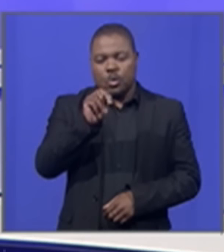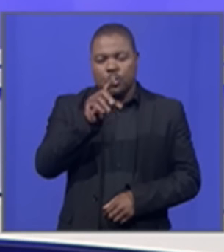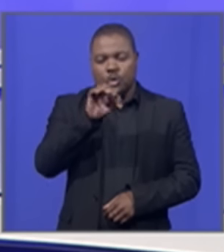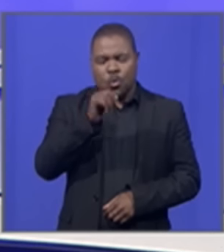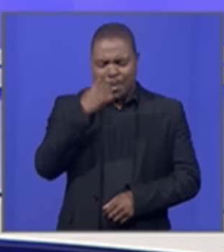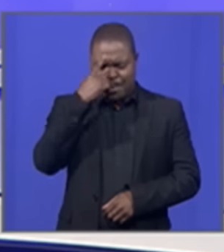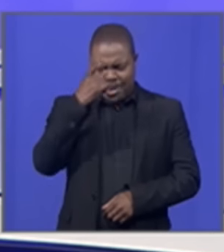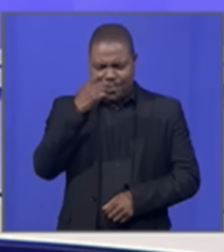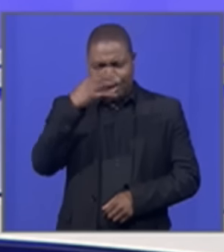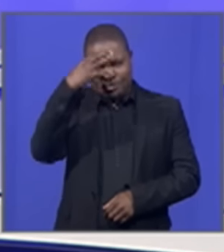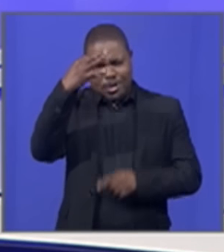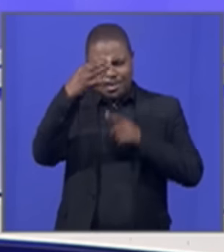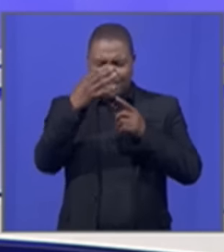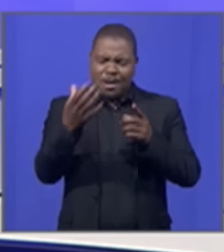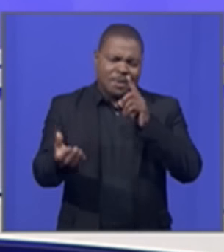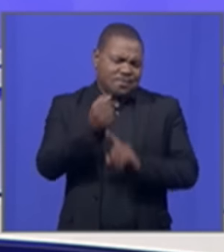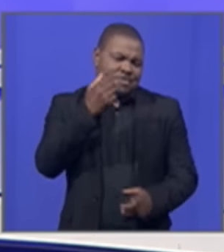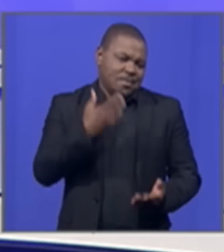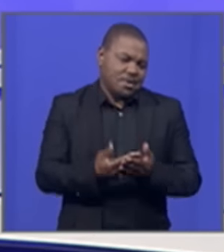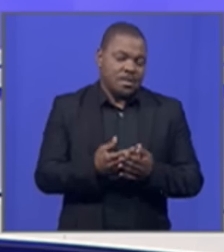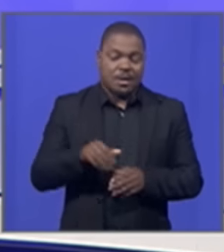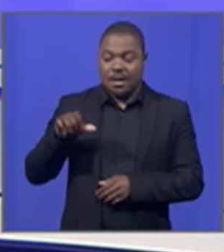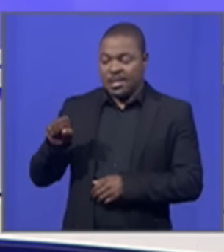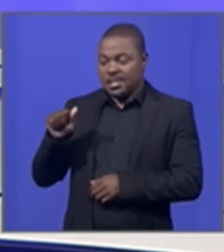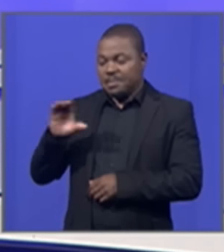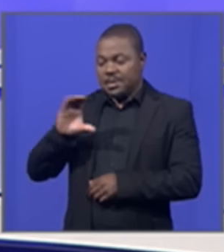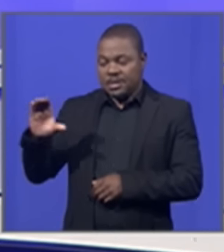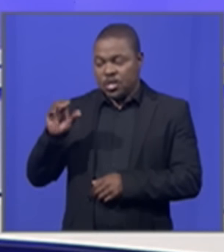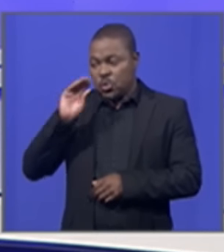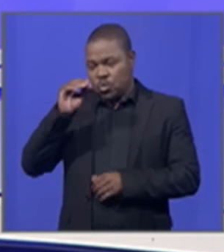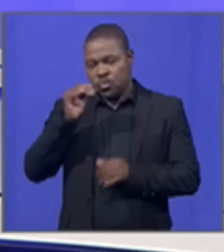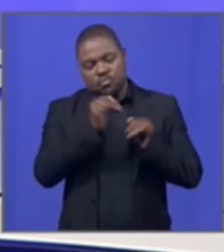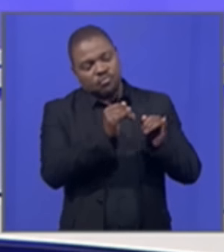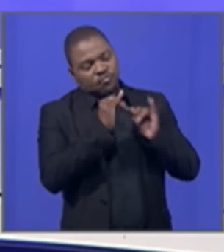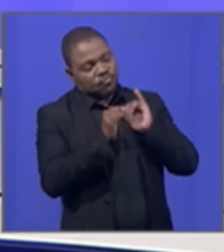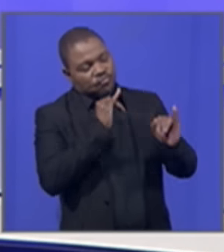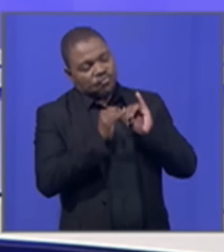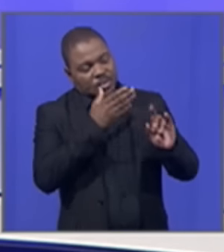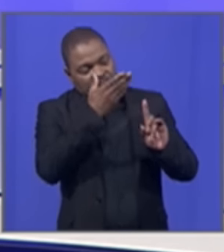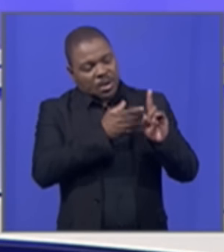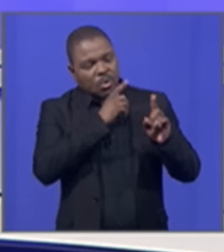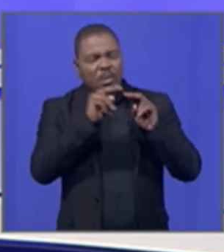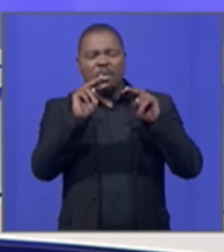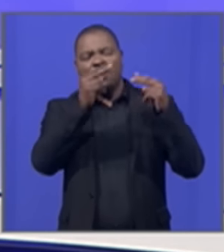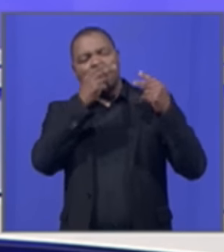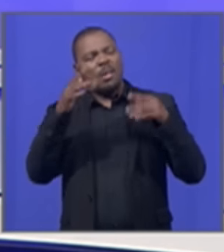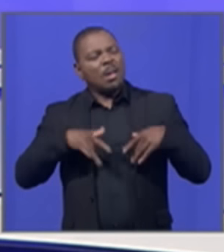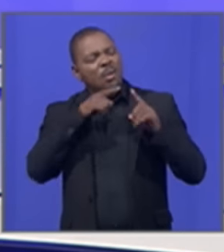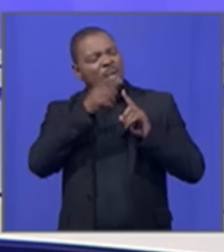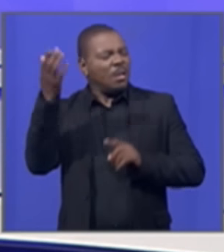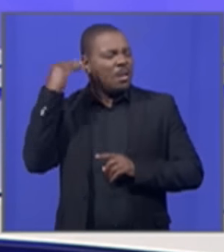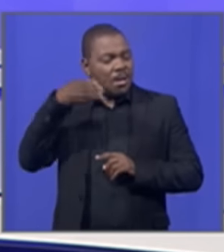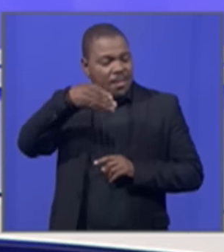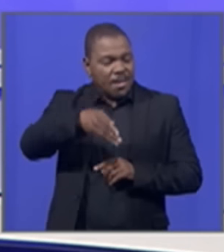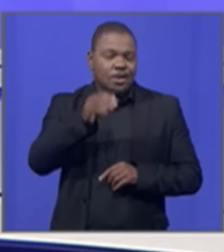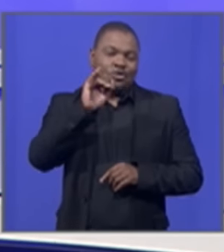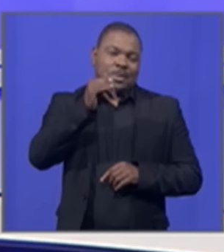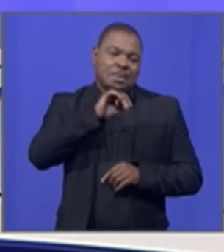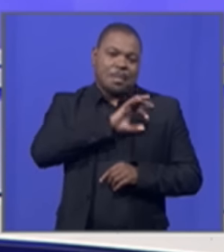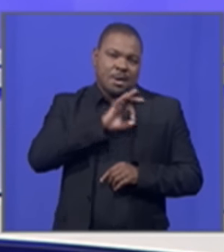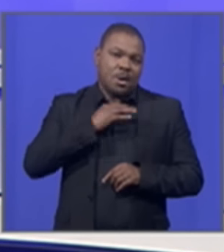yeo e ka lemogwa o boletše le kantoro ya ditaba ya SABC go gadima morago nakong ya ge e sa le meara wa toropo ya Johannesburg go tloga ka